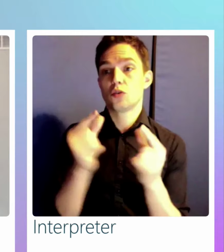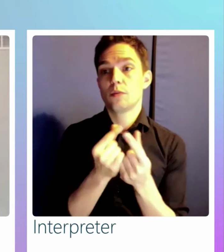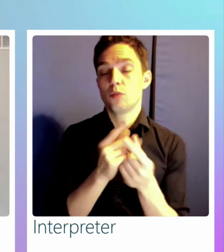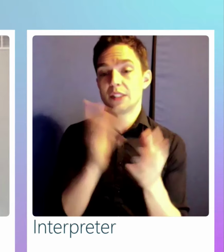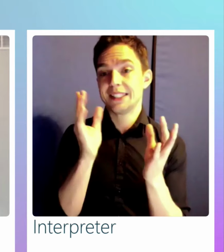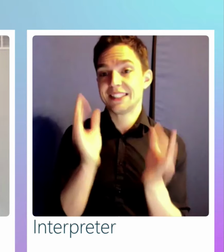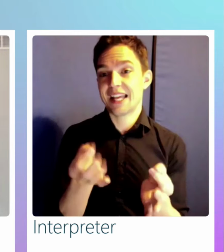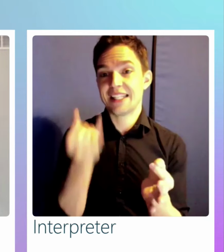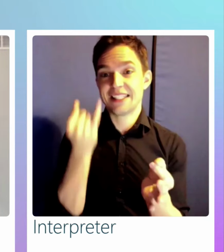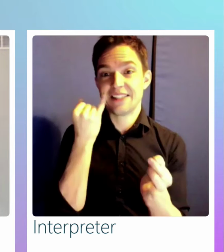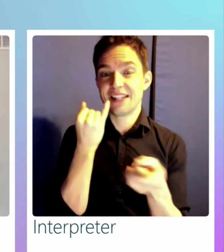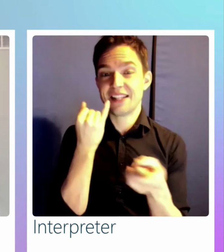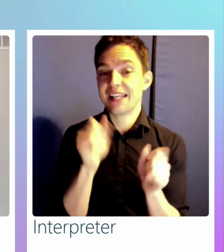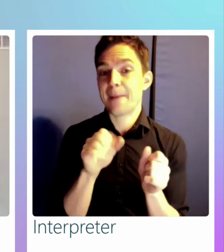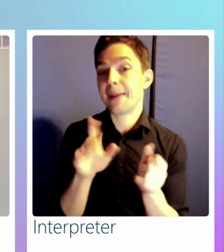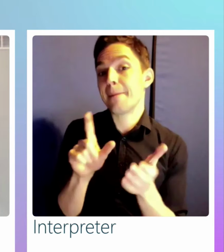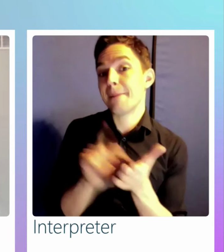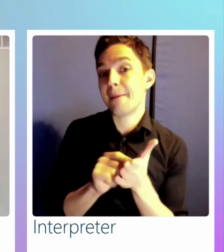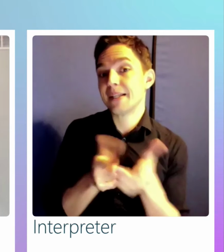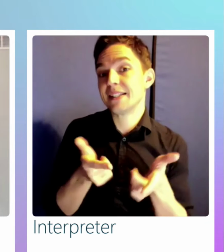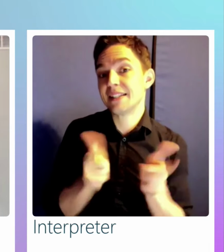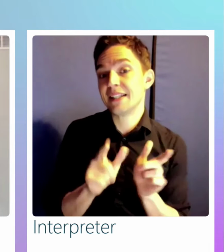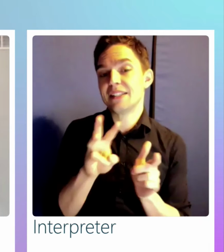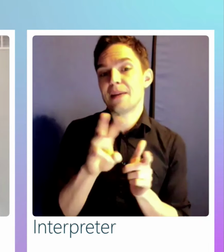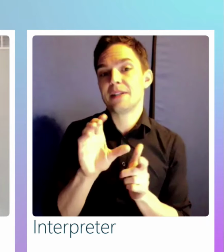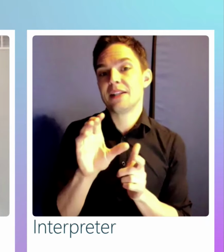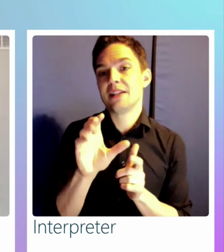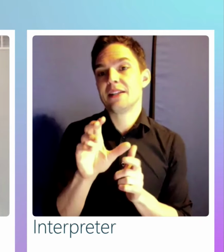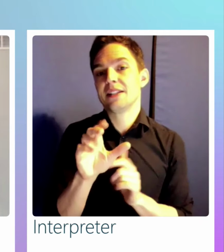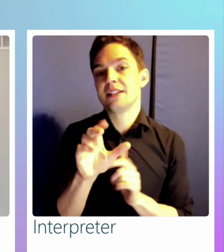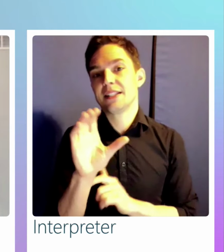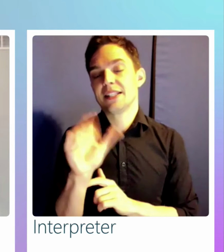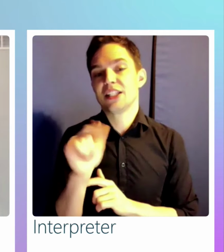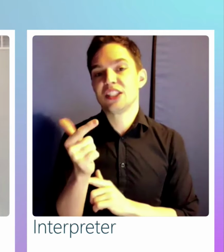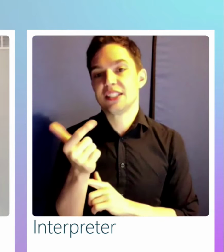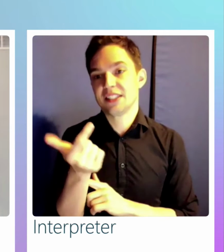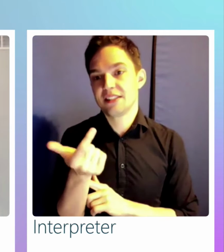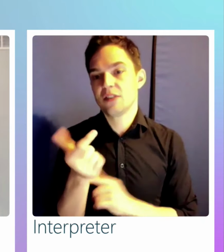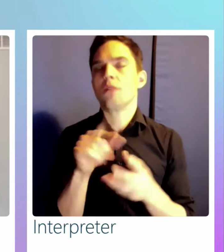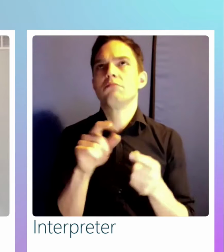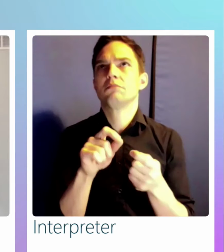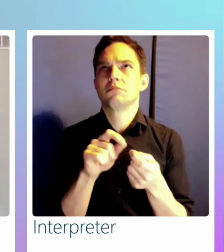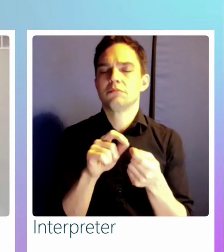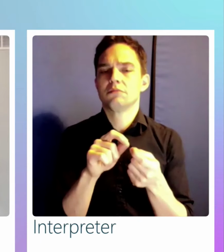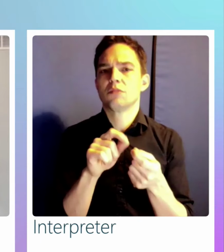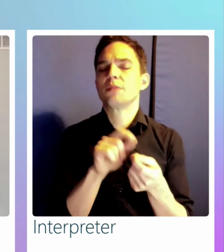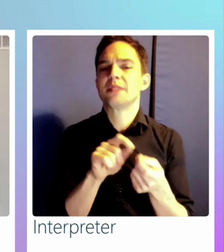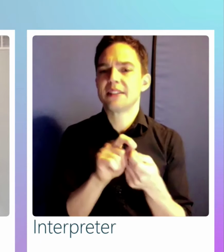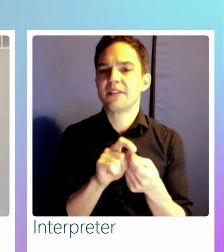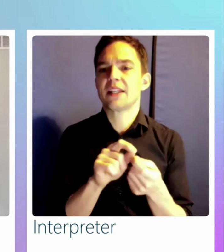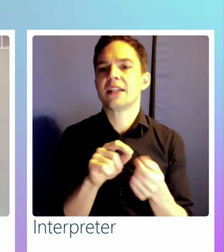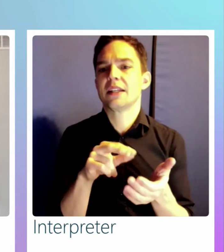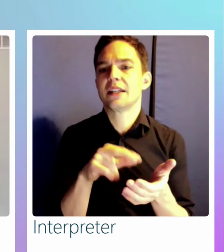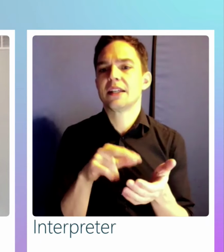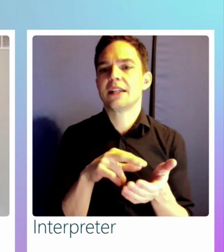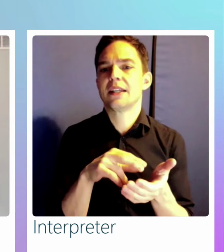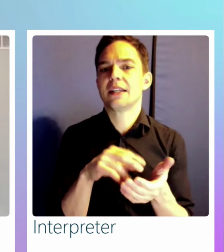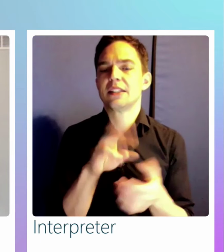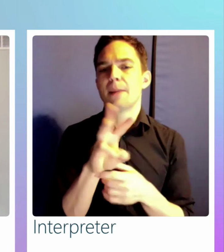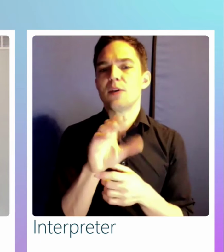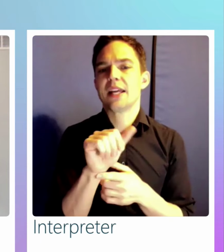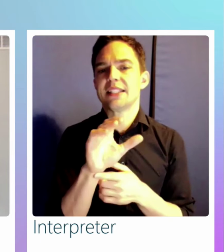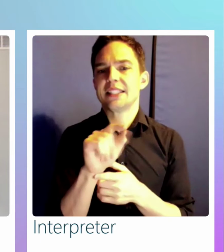decides whether or not they can be published by the W3C. Or specifically, the Accessibility